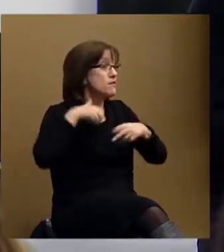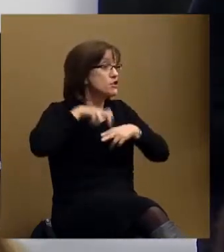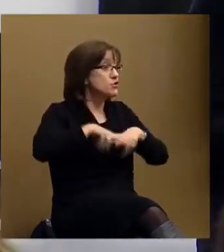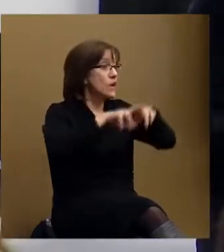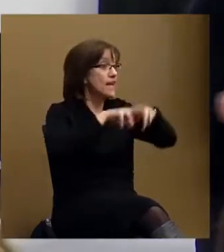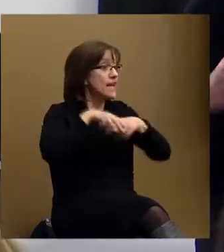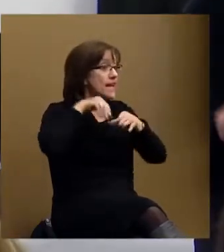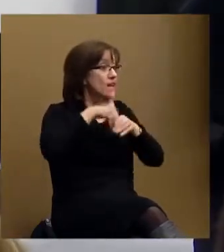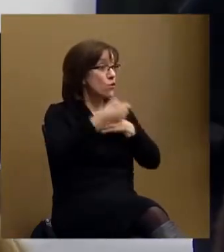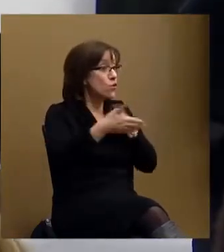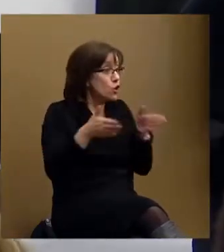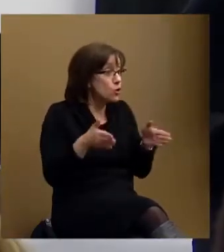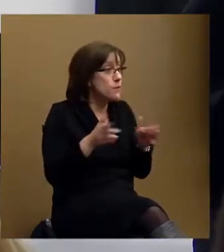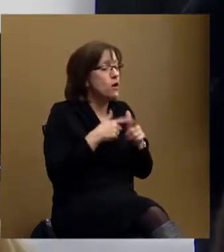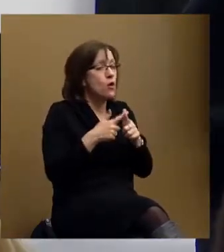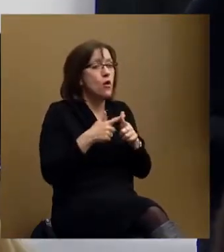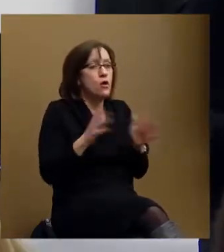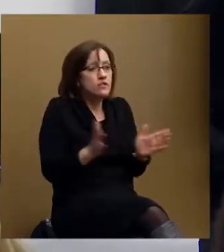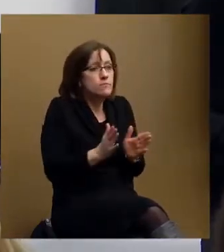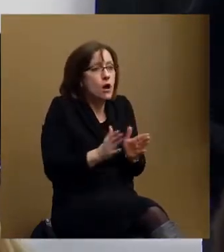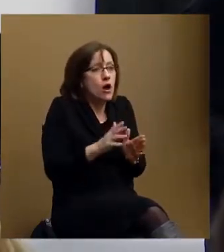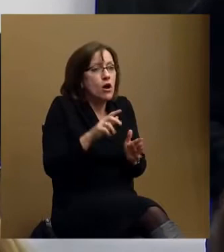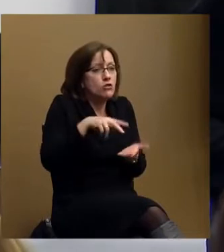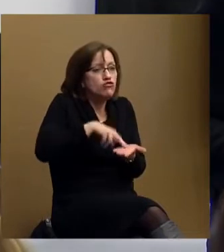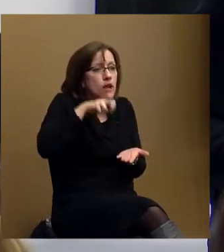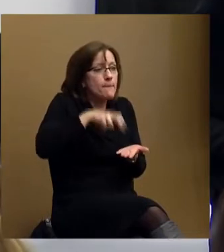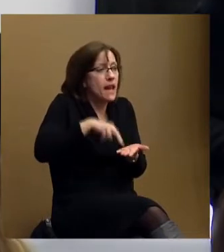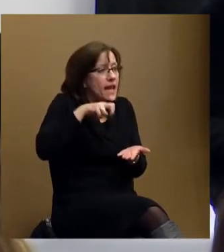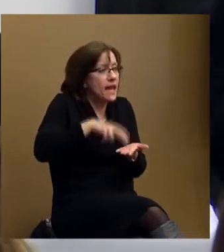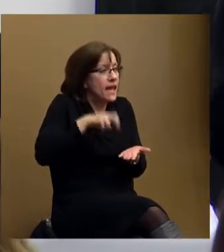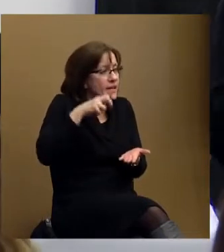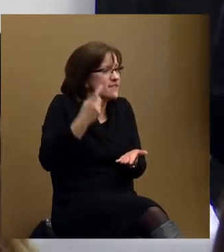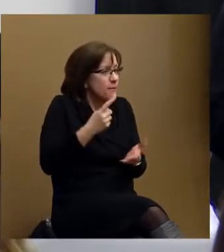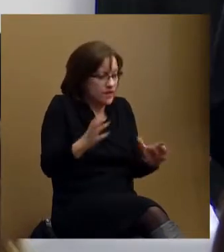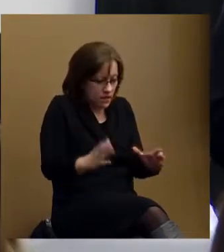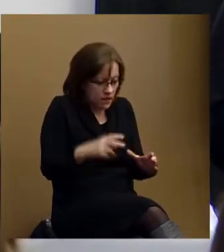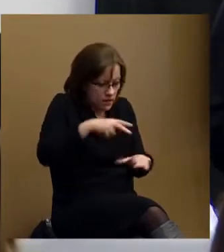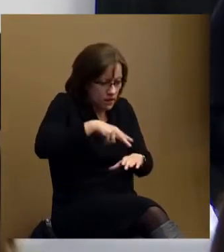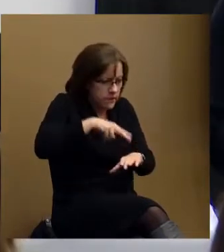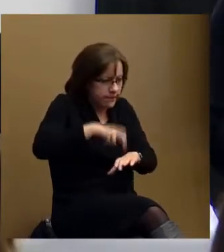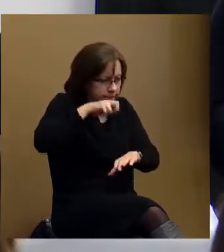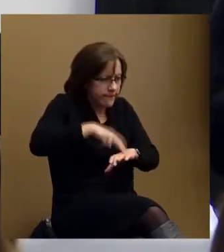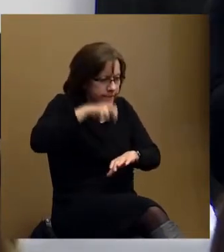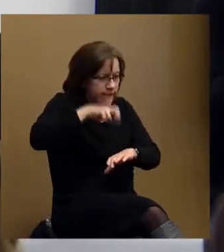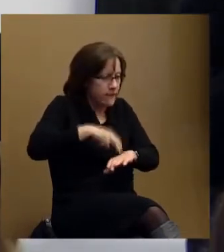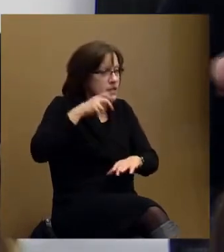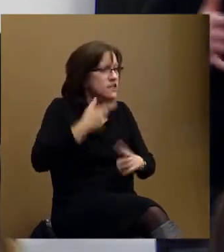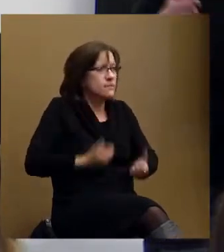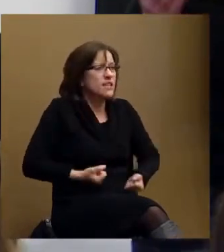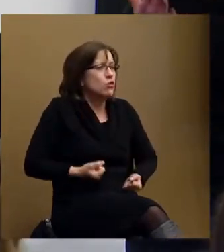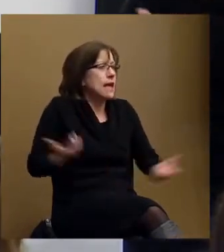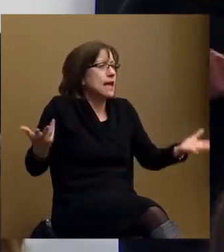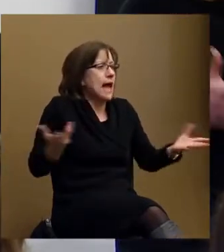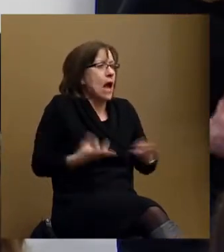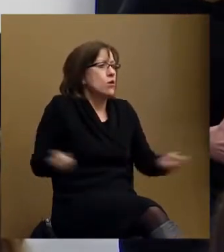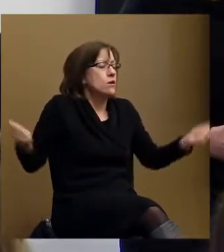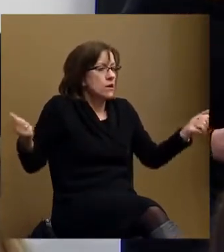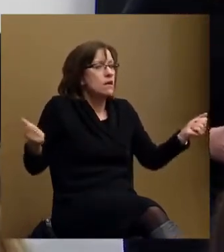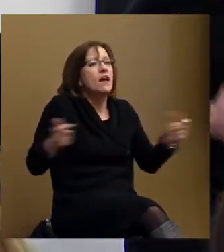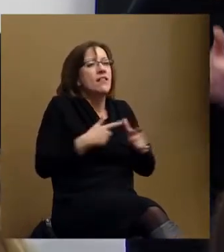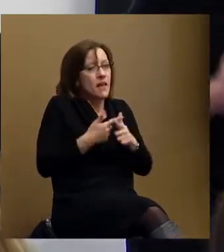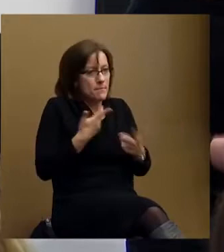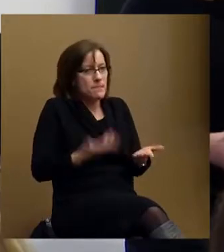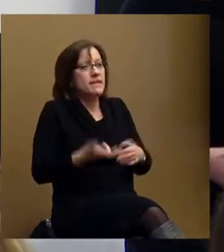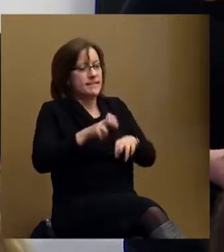if you have a little mini tramp, something that they can use to kind of get that out of their system, they might sit and